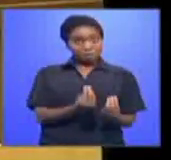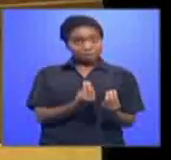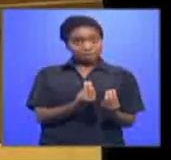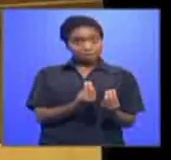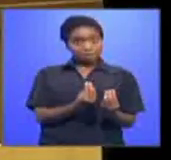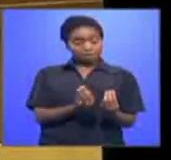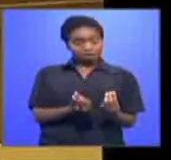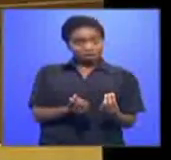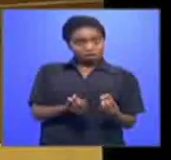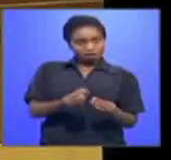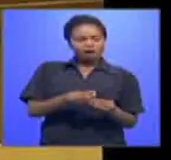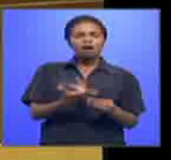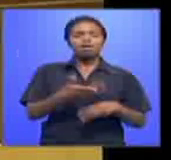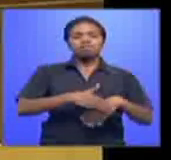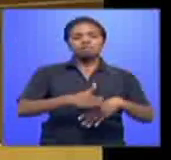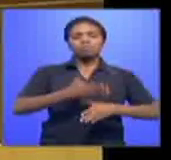more jobs.